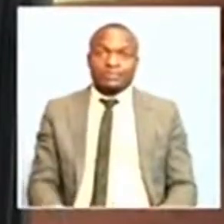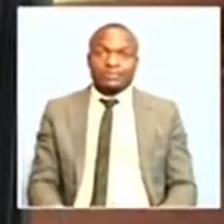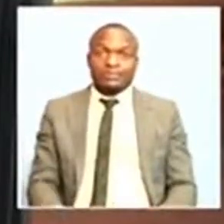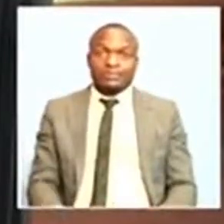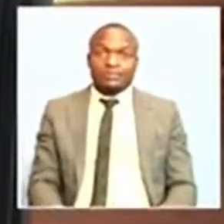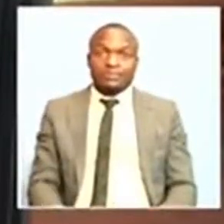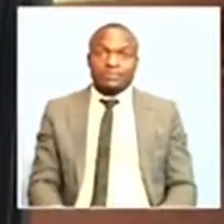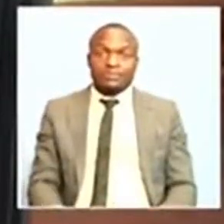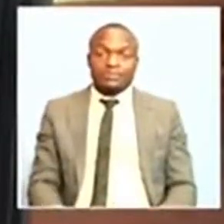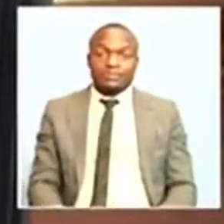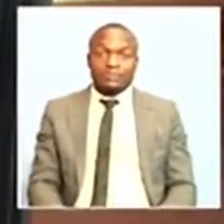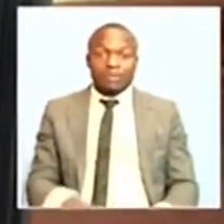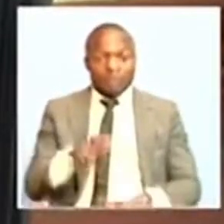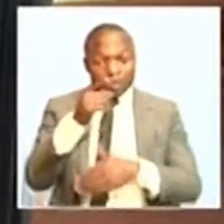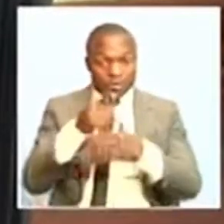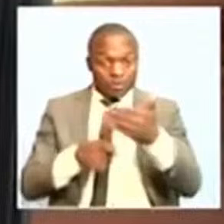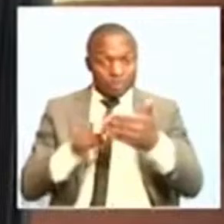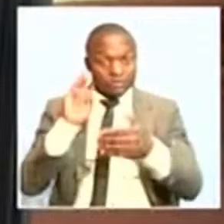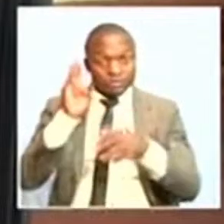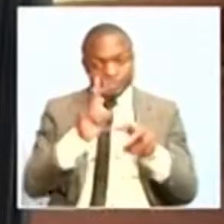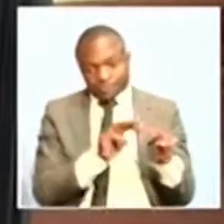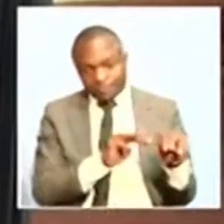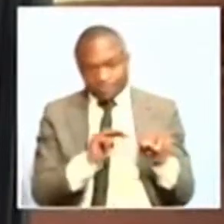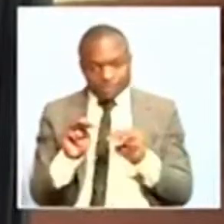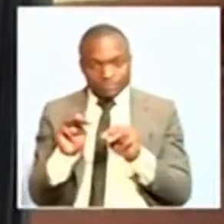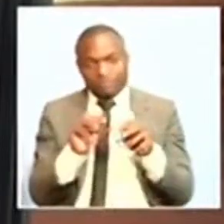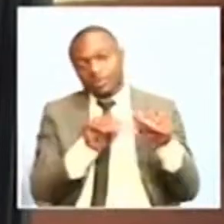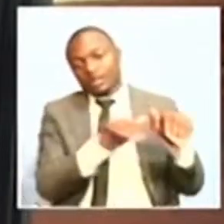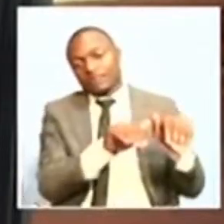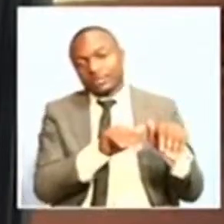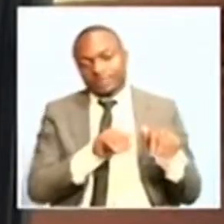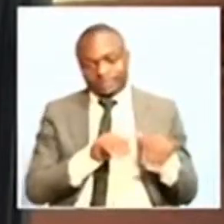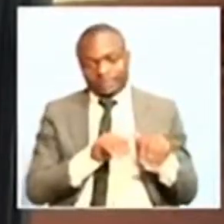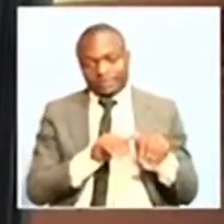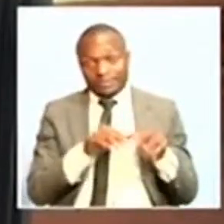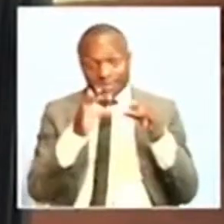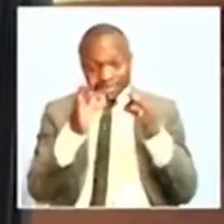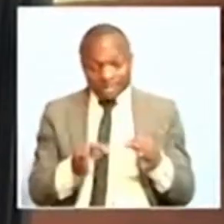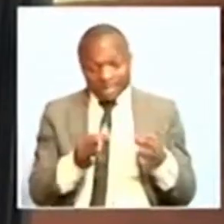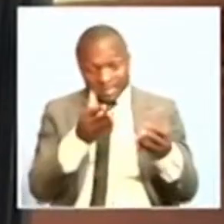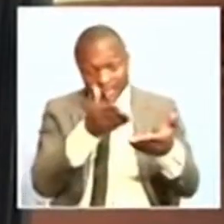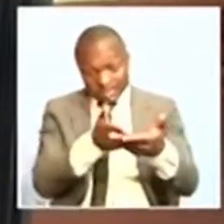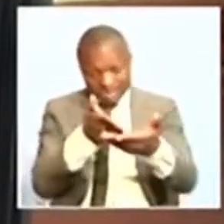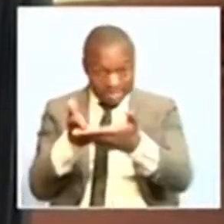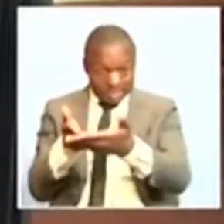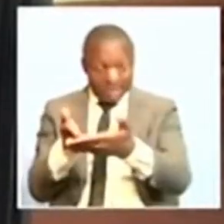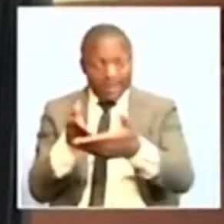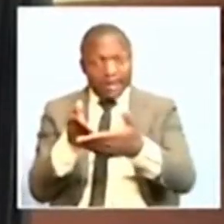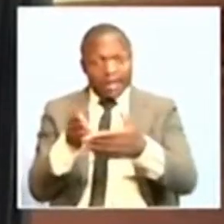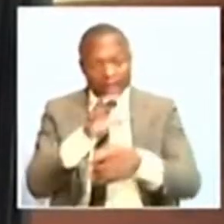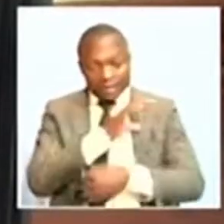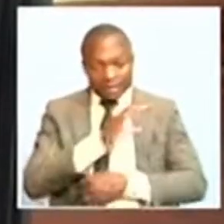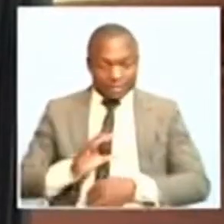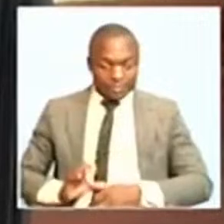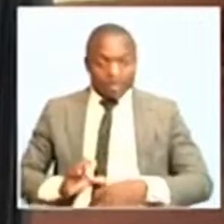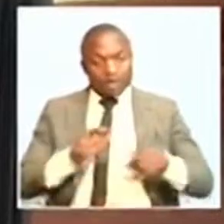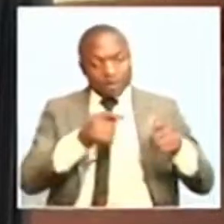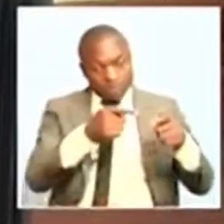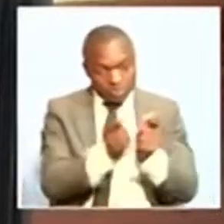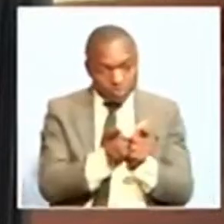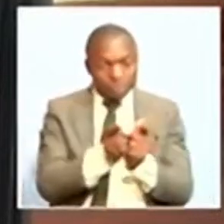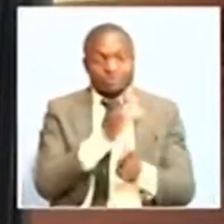of what will necessitate an exemption. And if these individuals, this supplier or group of